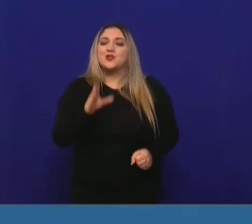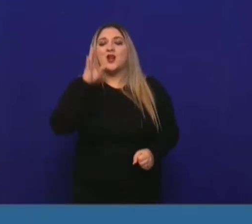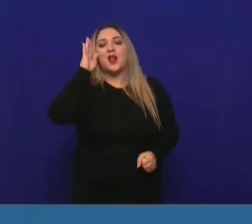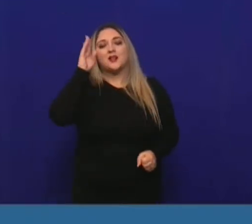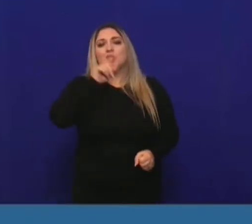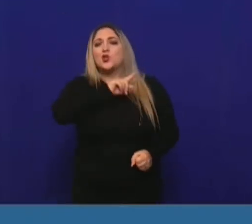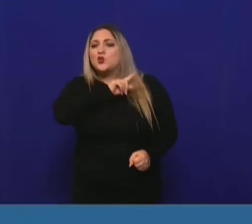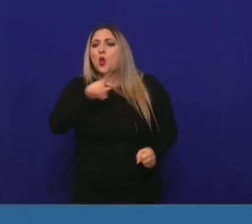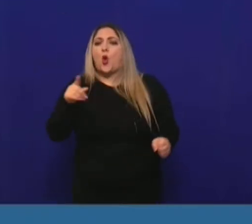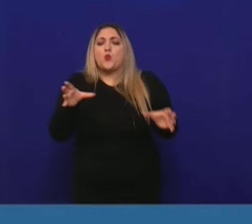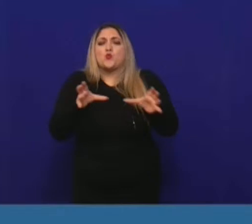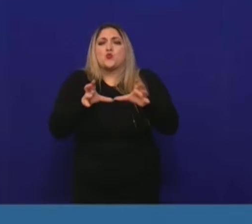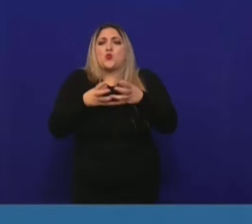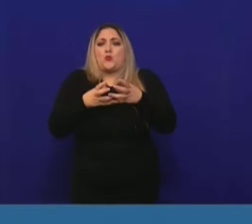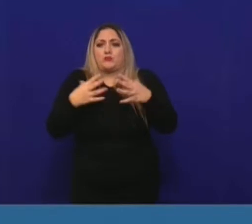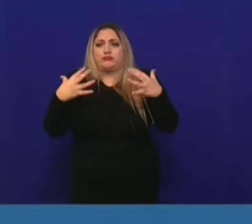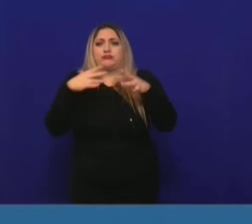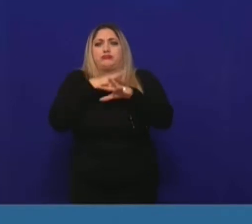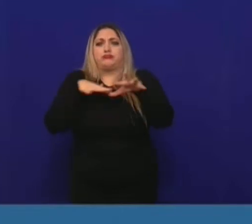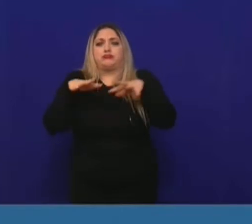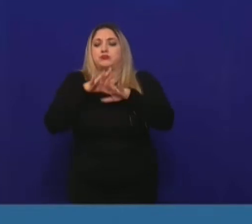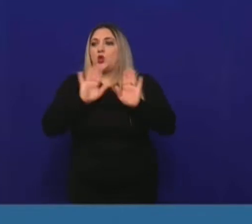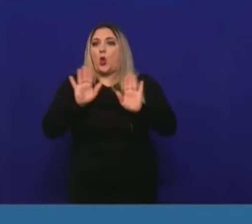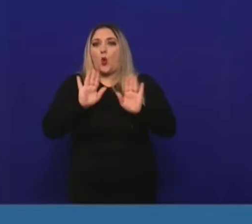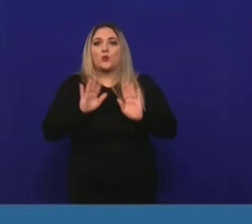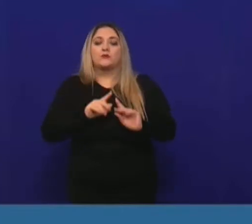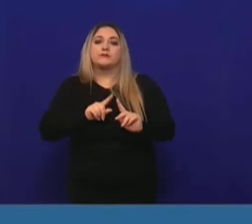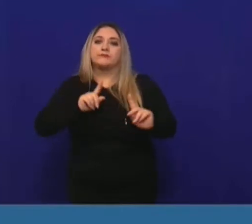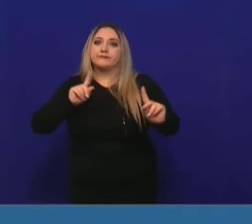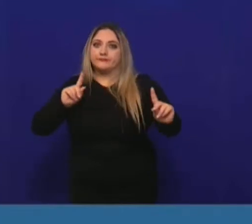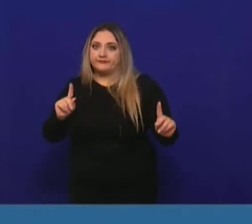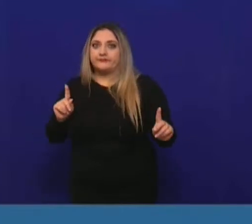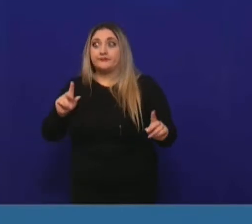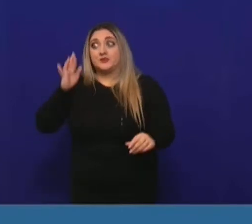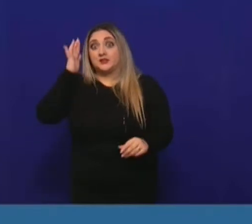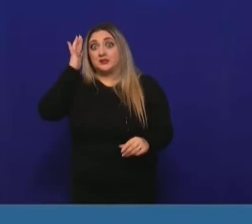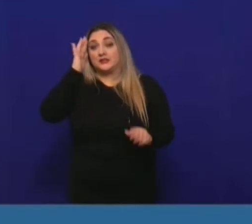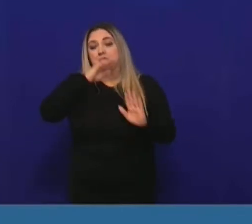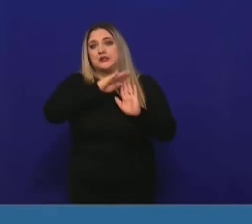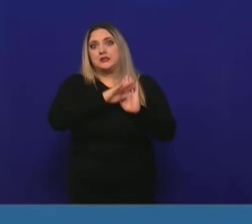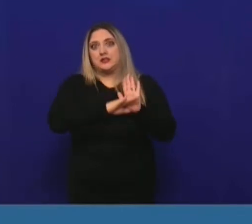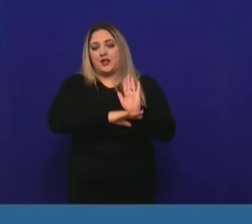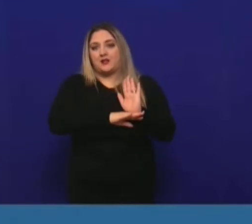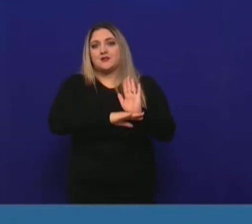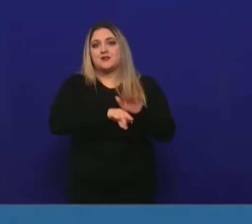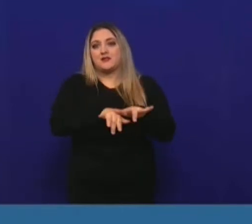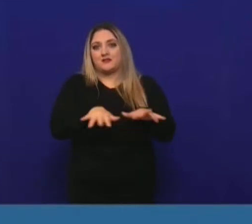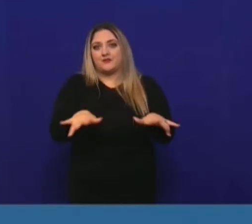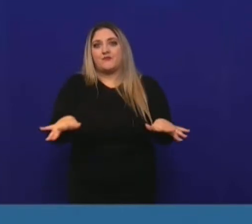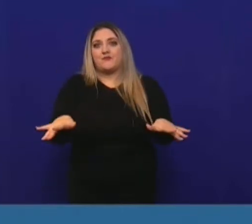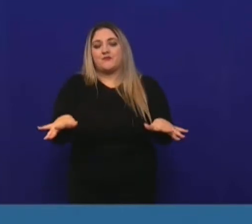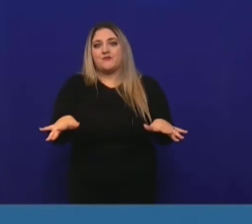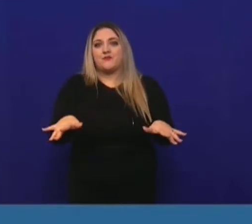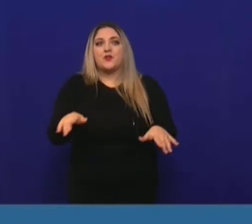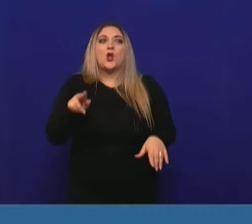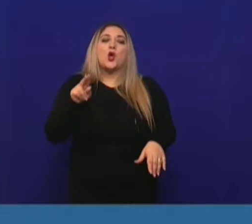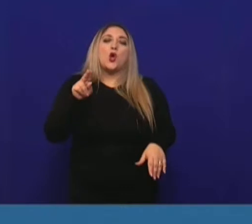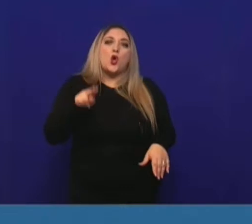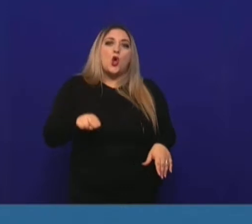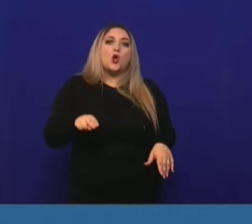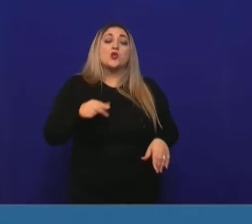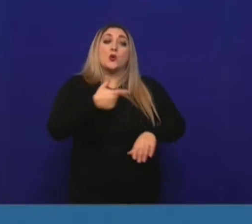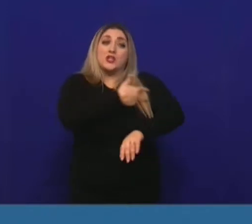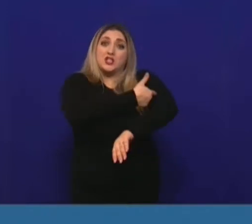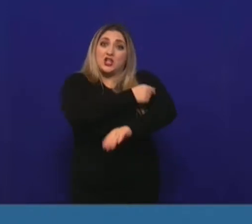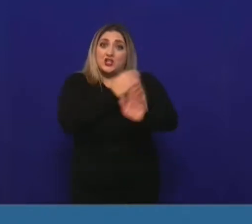crowds and also gatherings because there could be a risk of transmission of this virus. And even those people who have taken the